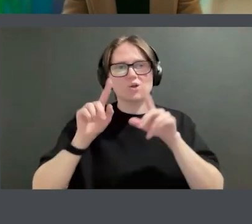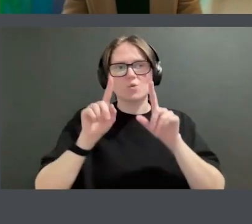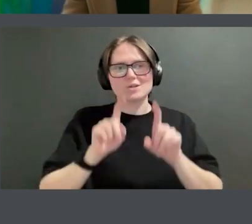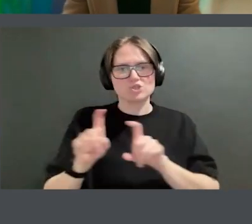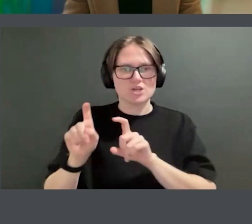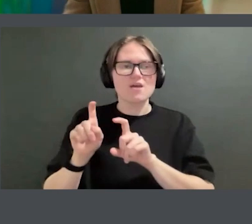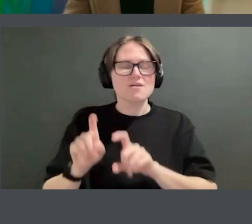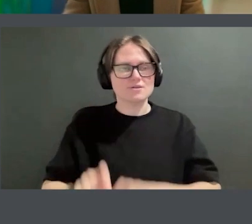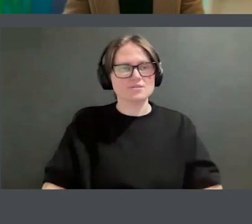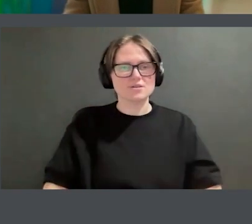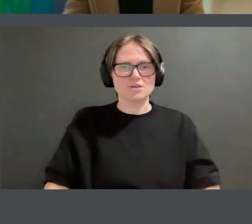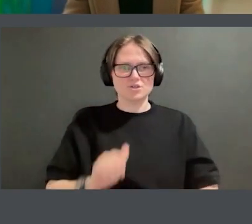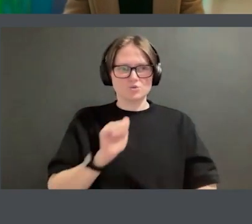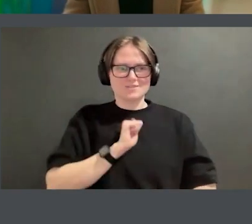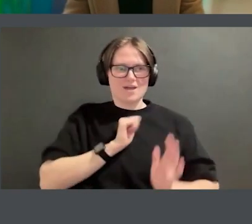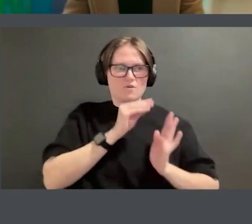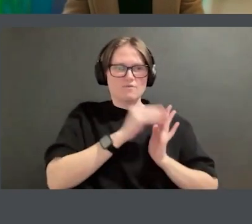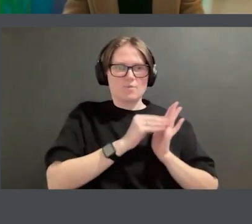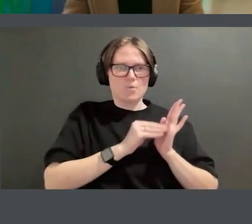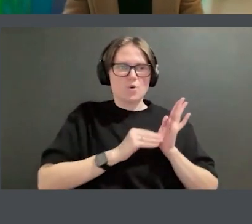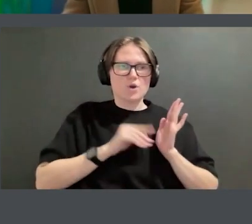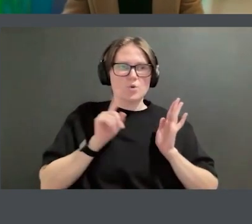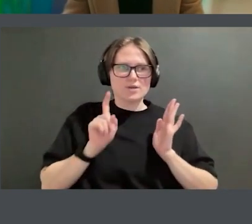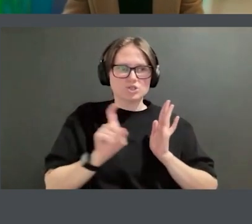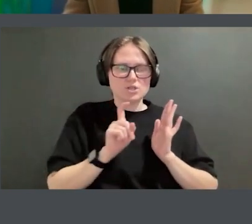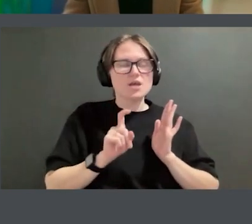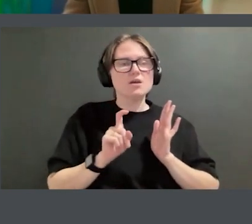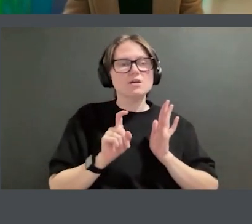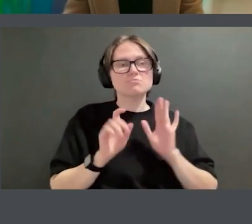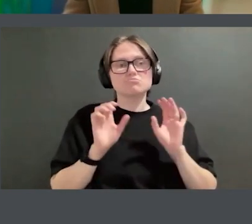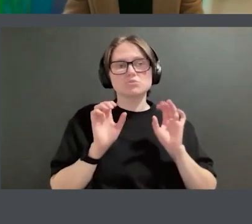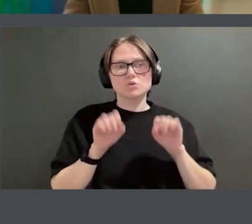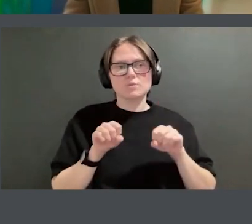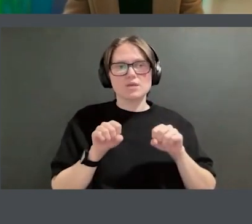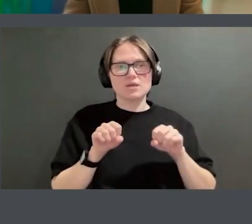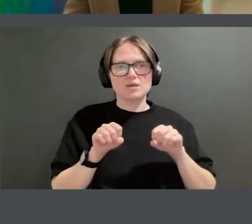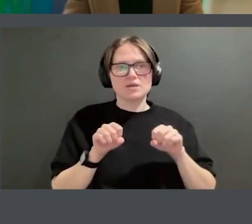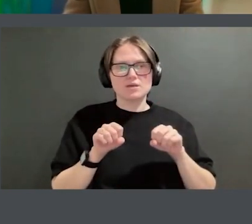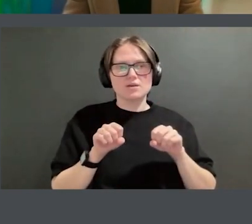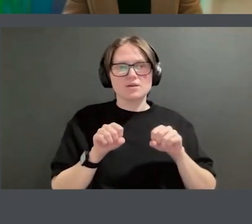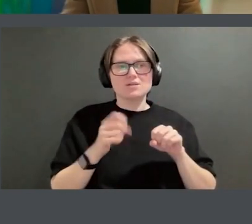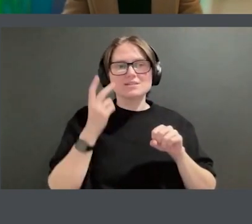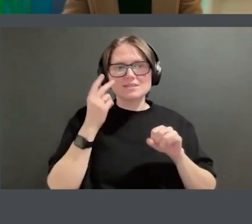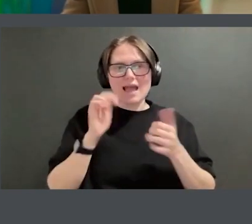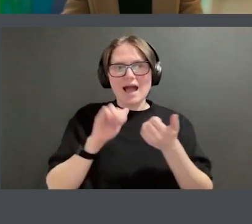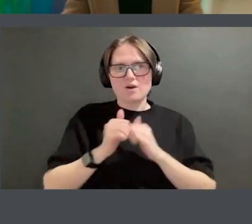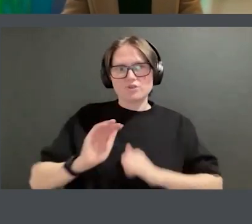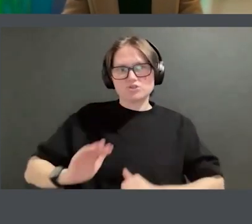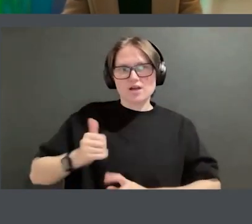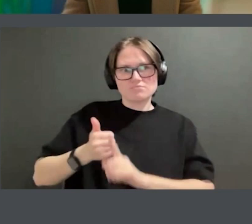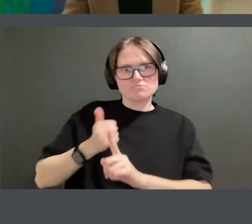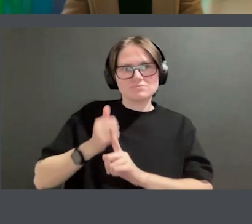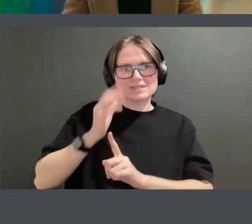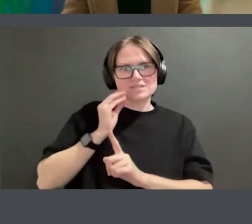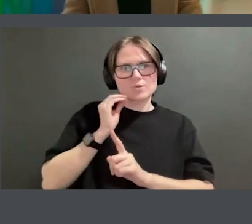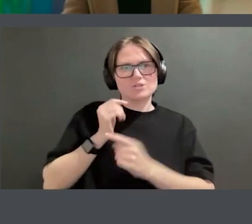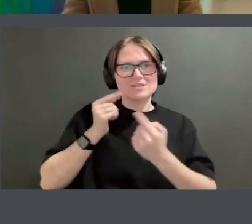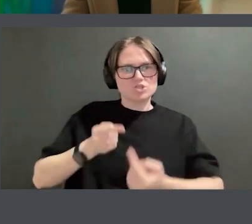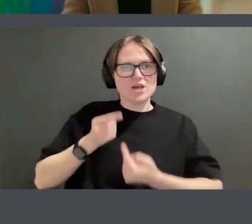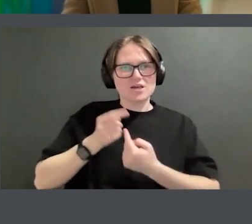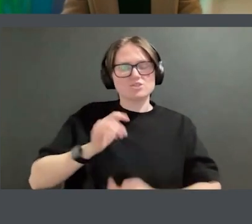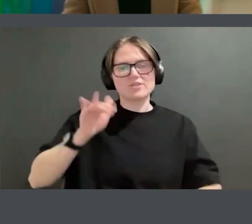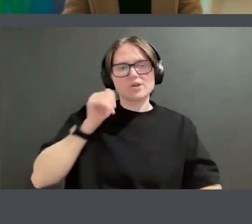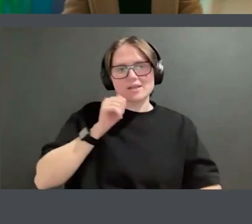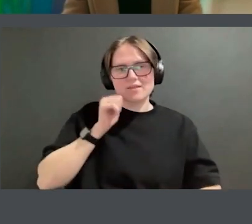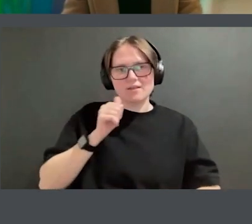So self-report questionnaires to see how the child is experiencing challenges in their day-to-day lives in